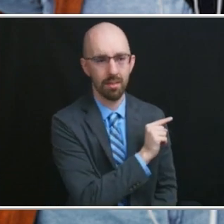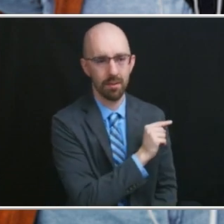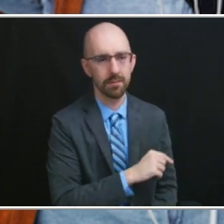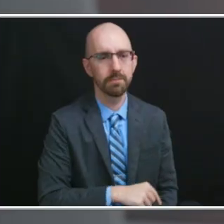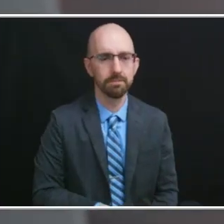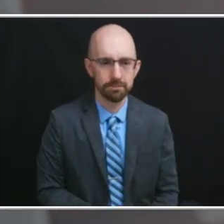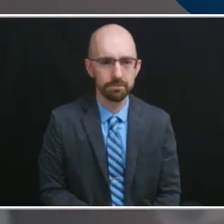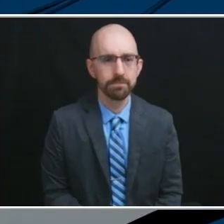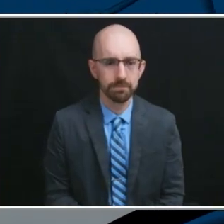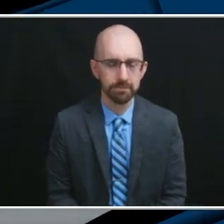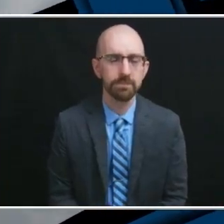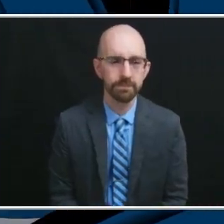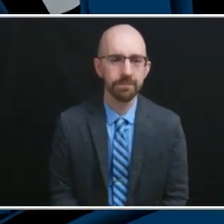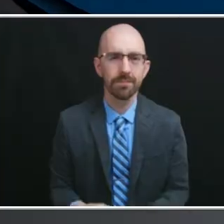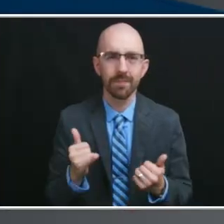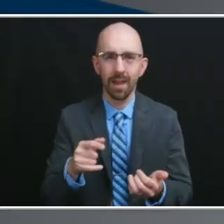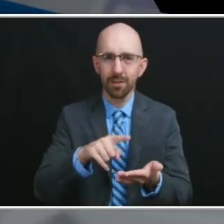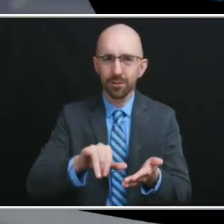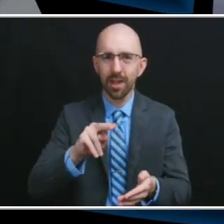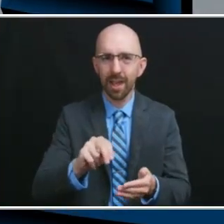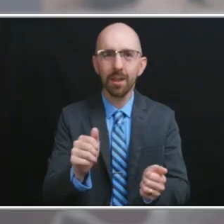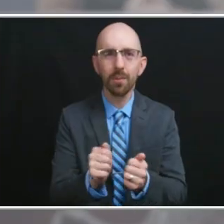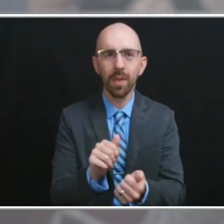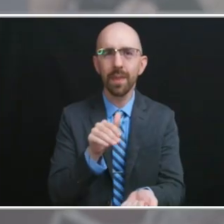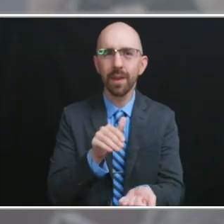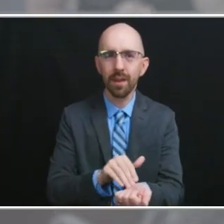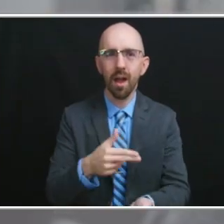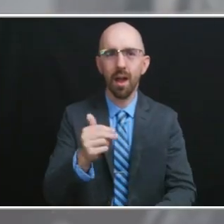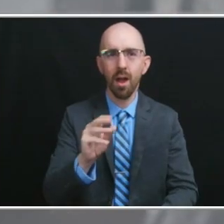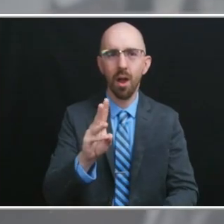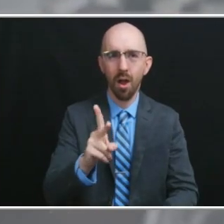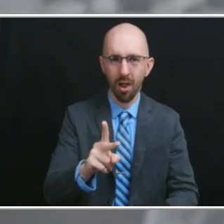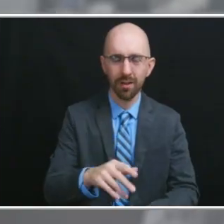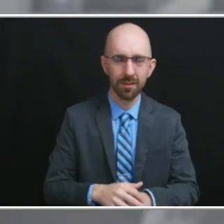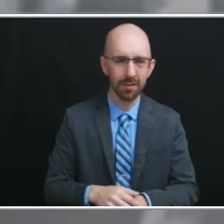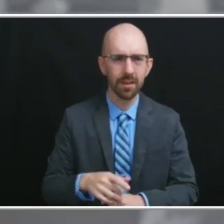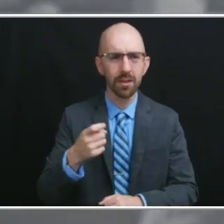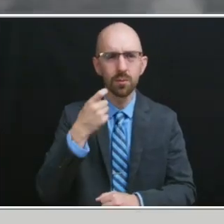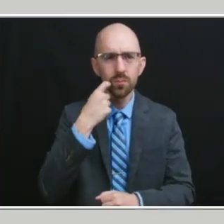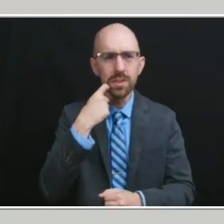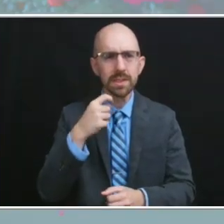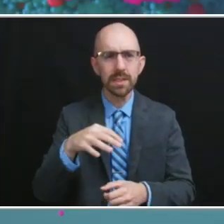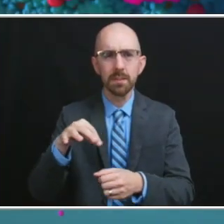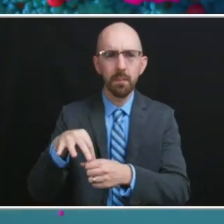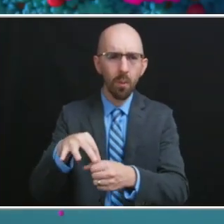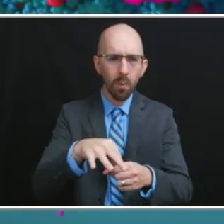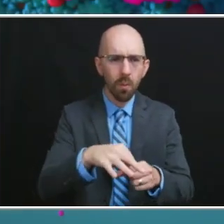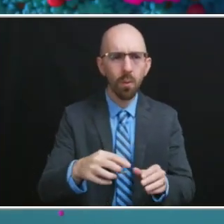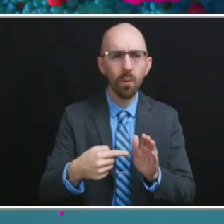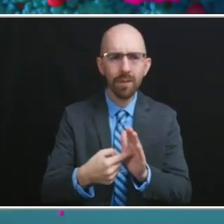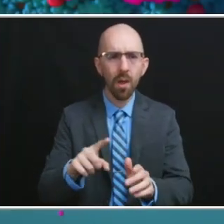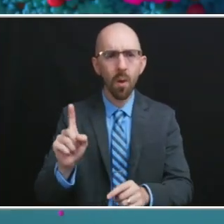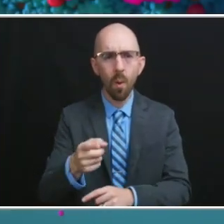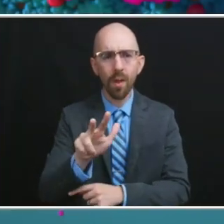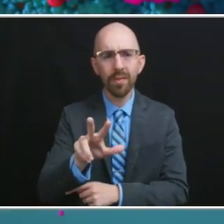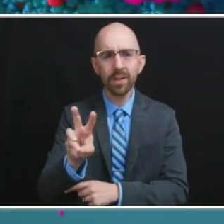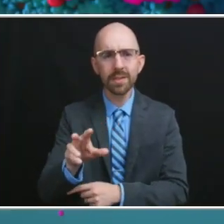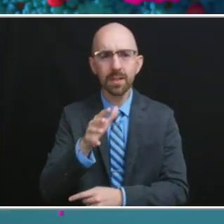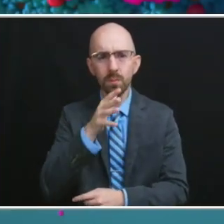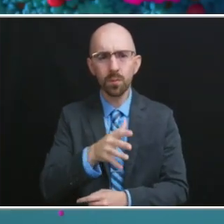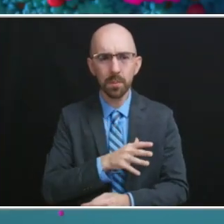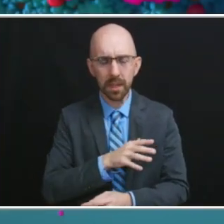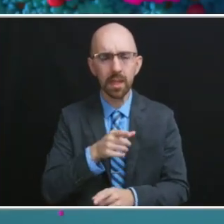Network. Now let's check in with Doc Hawk. A recent poll revealed that only 36% of women consider